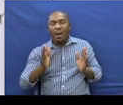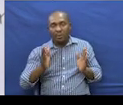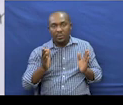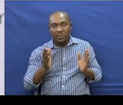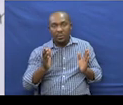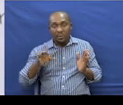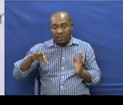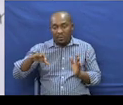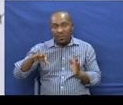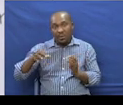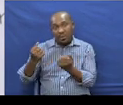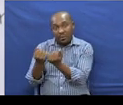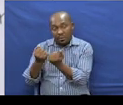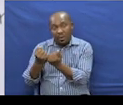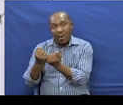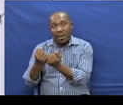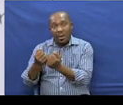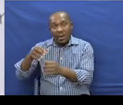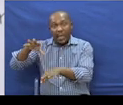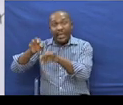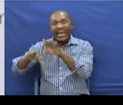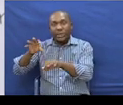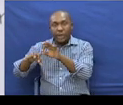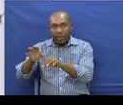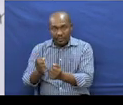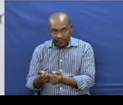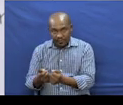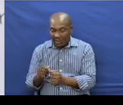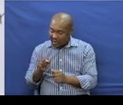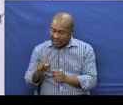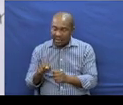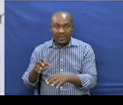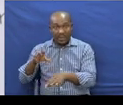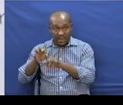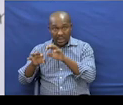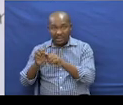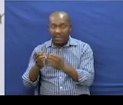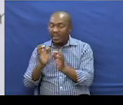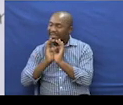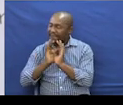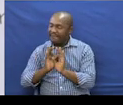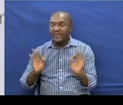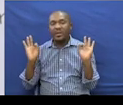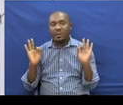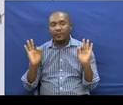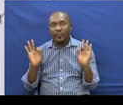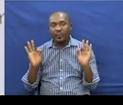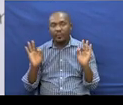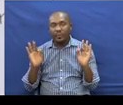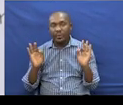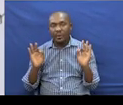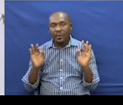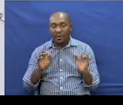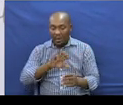that election should be conducted in a free and fair environment whereby all political parties are allowed